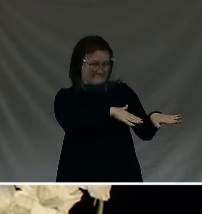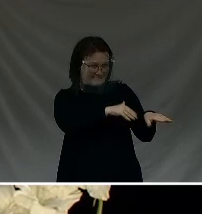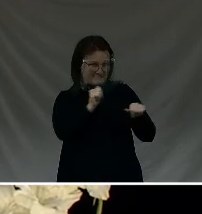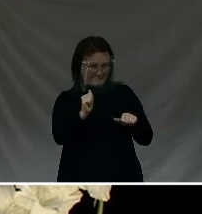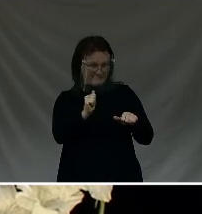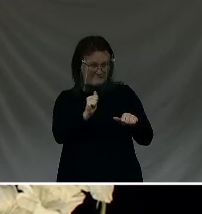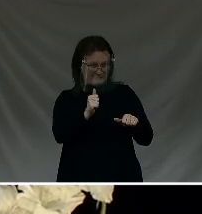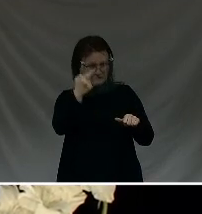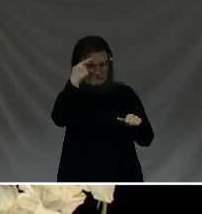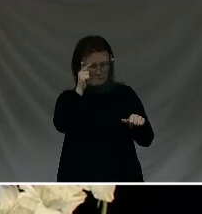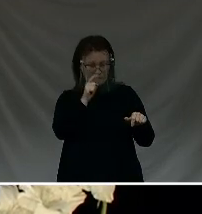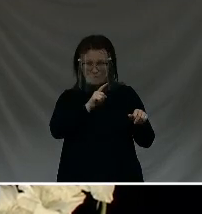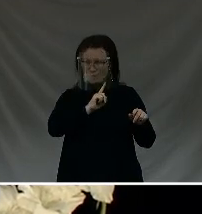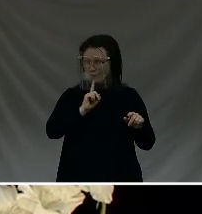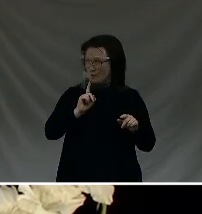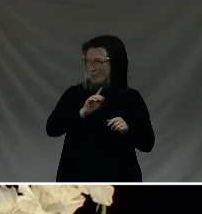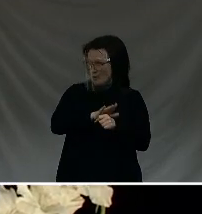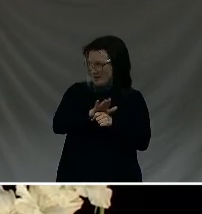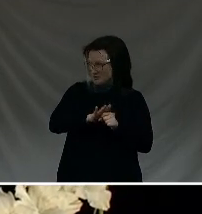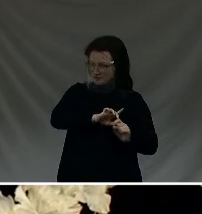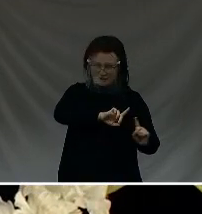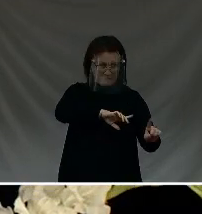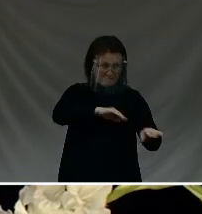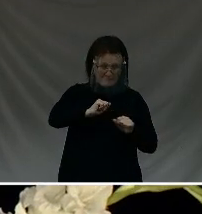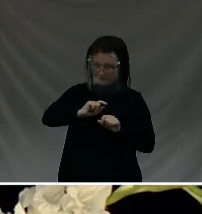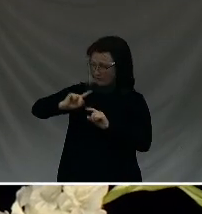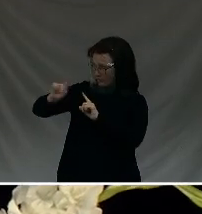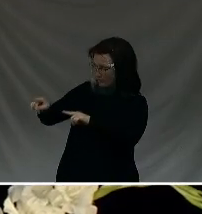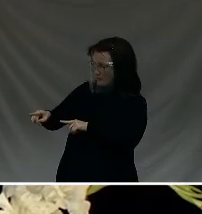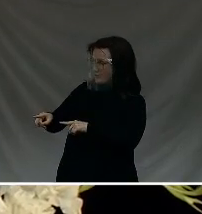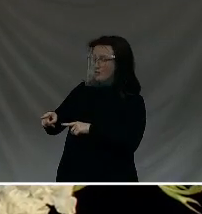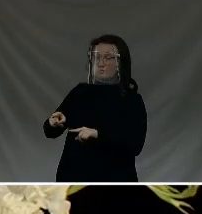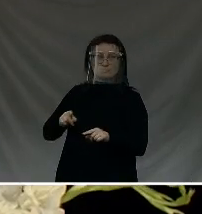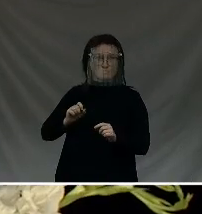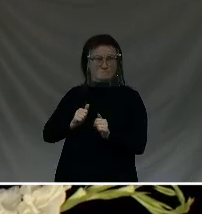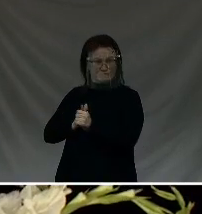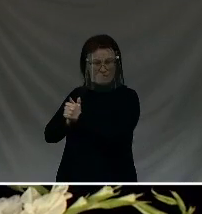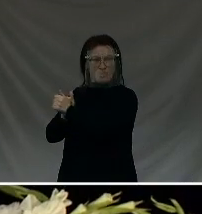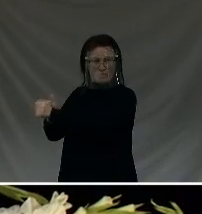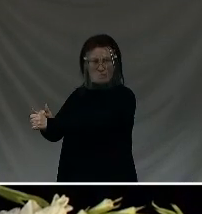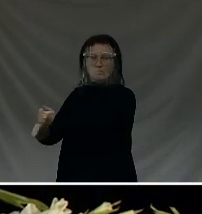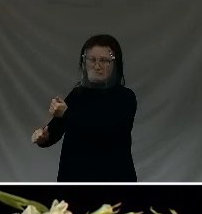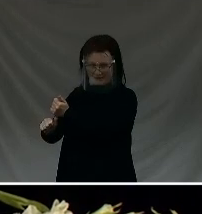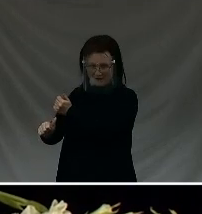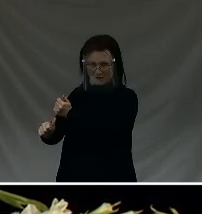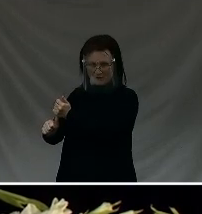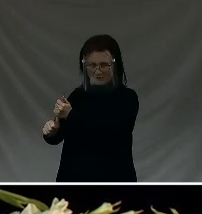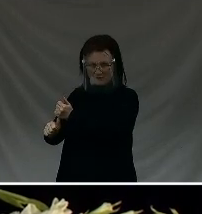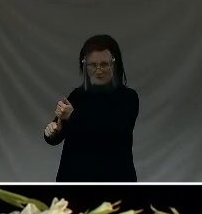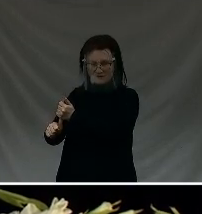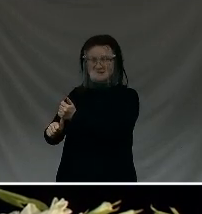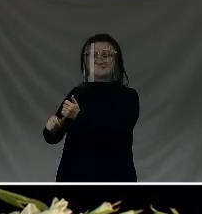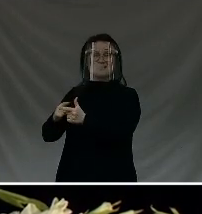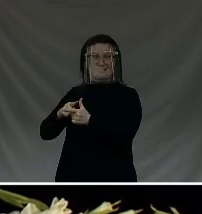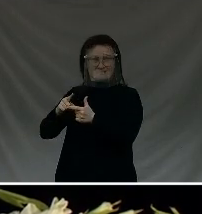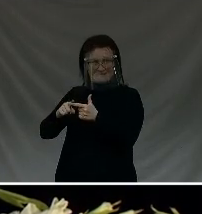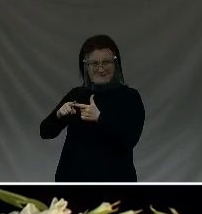for direction. You're going to be following them back over to the other side, where you'll get ready to have your photo